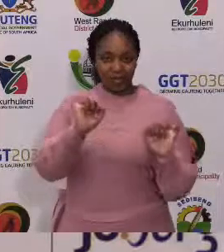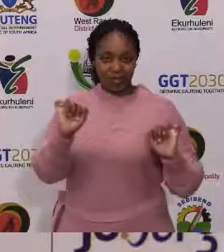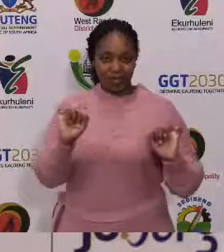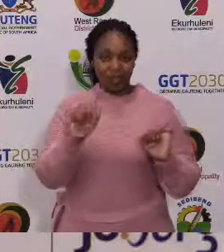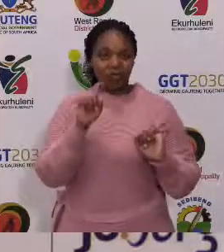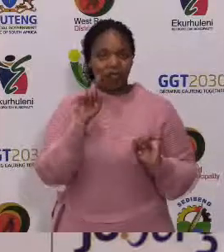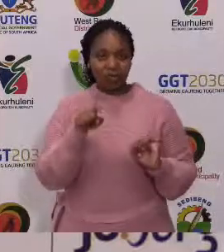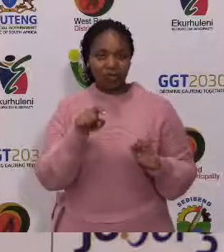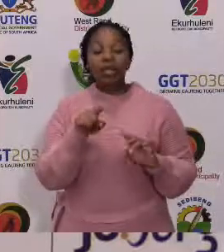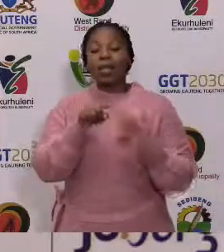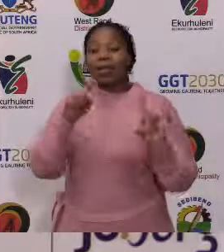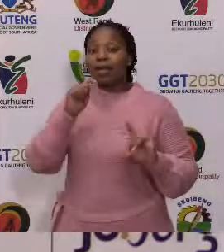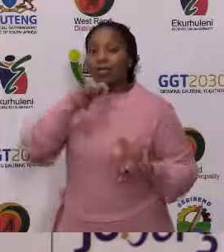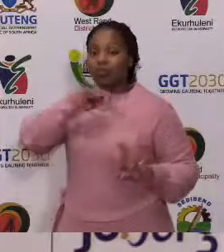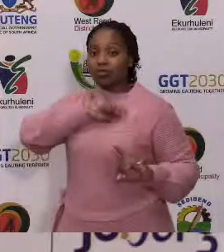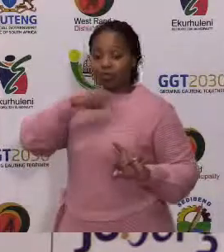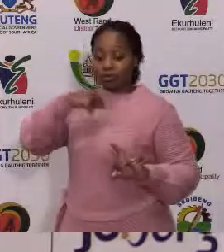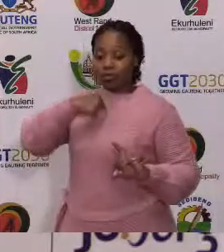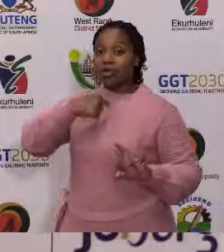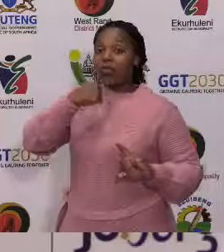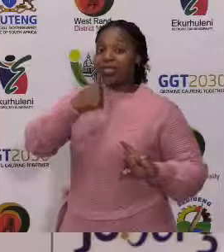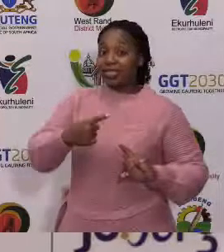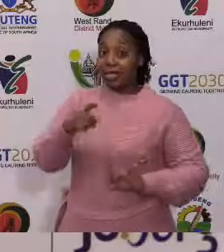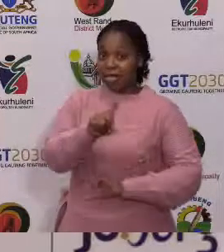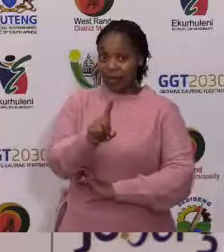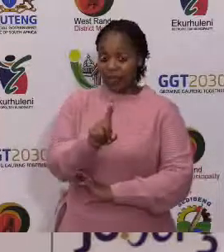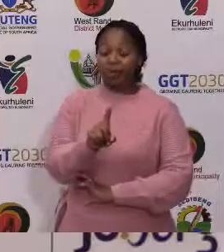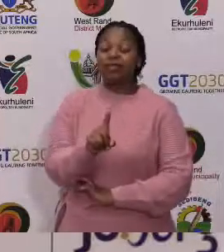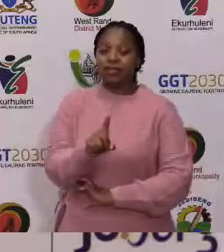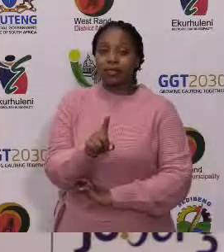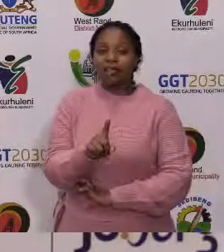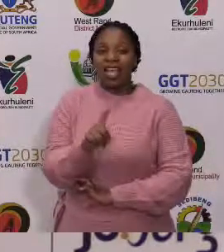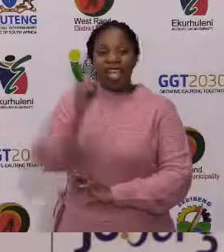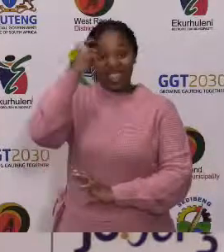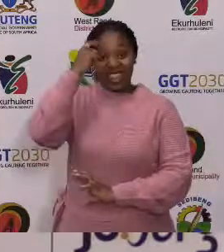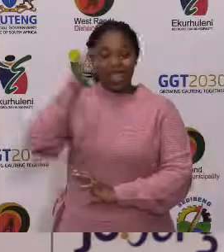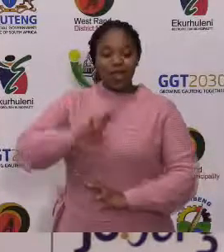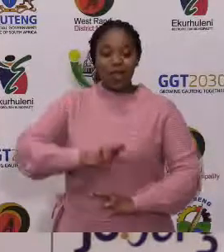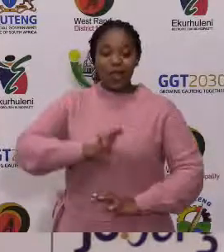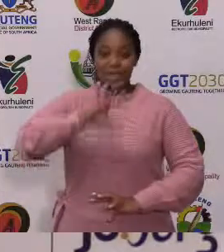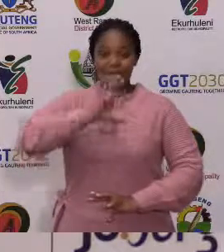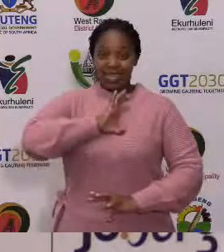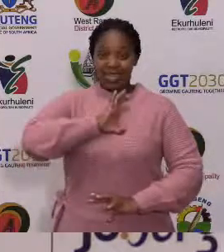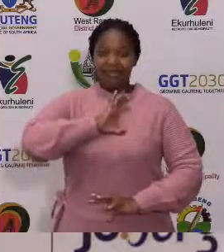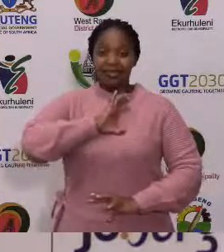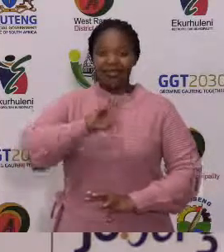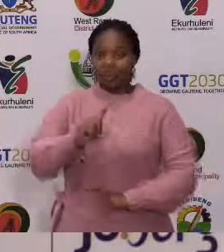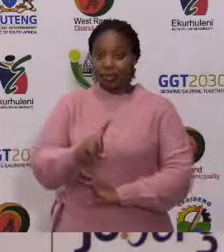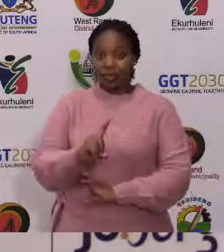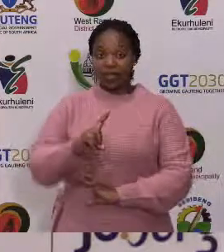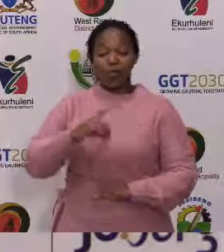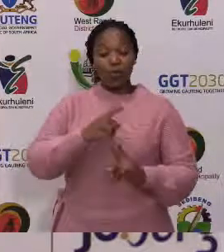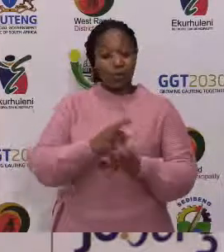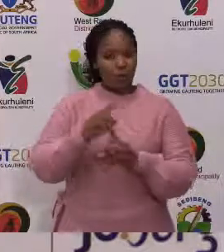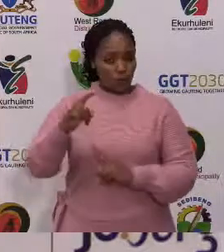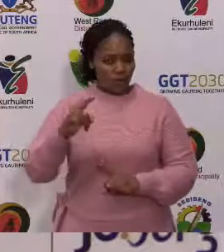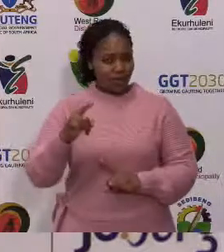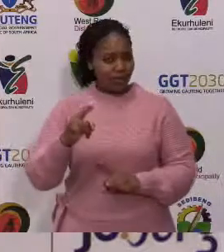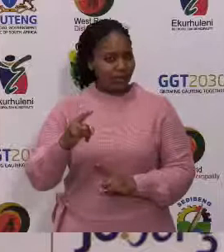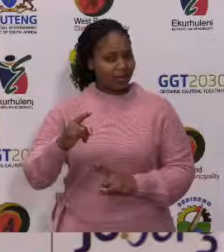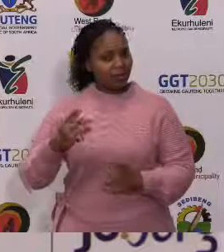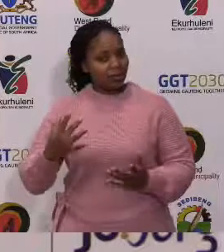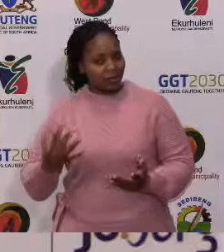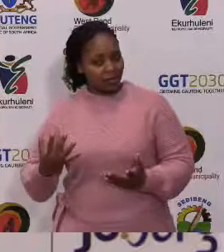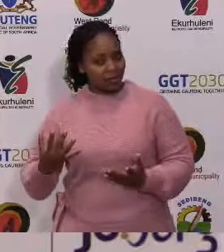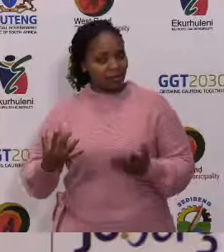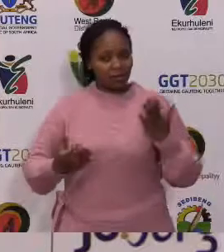So I would say that I think confident of winning